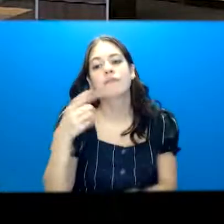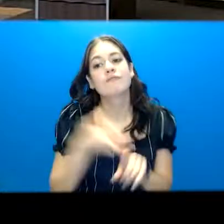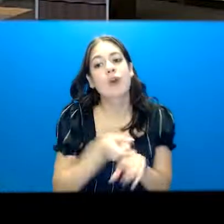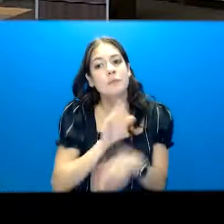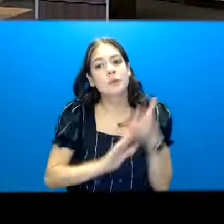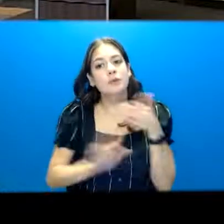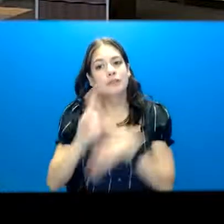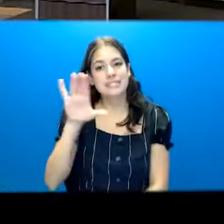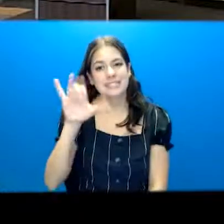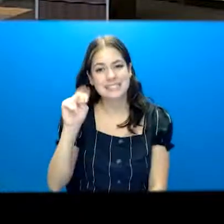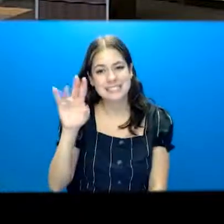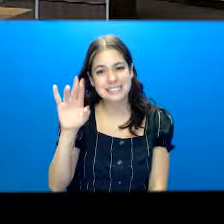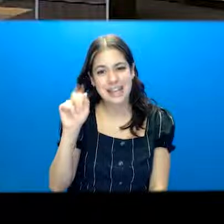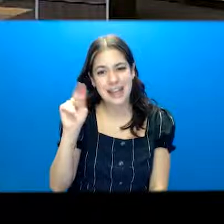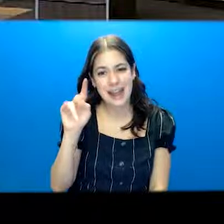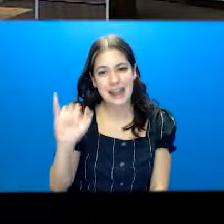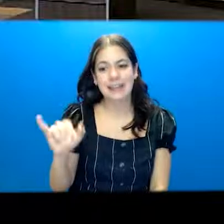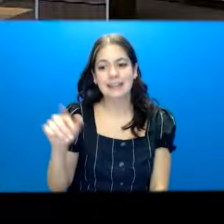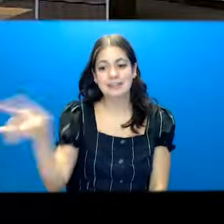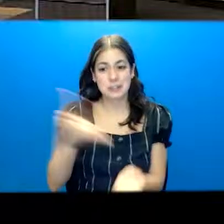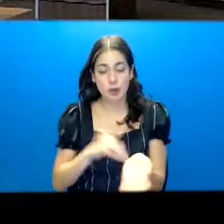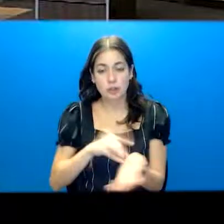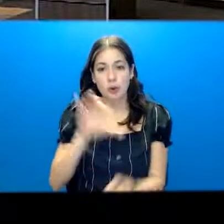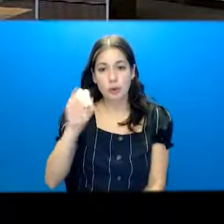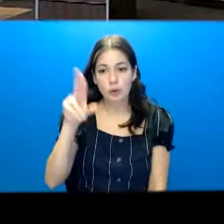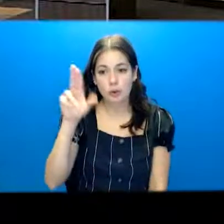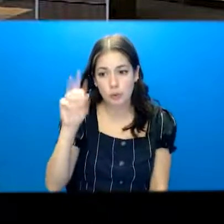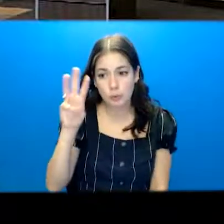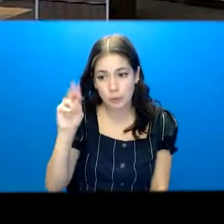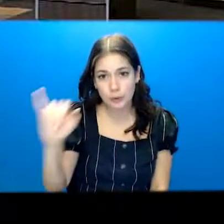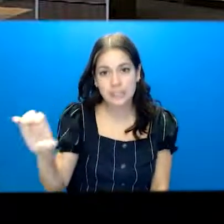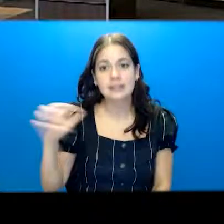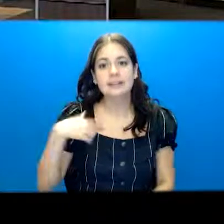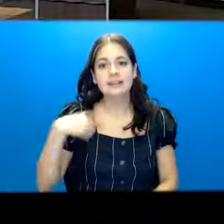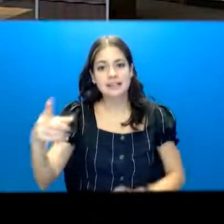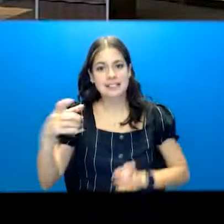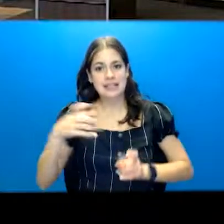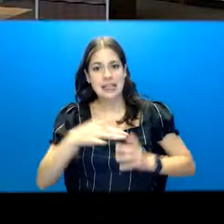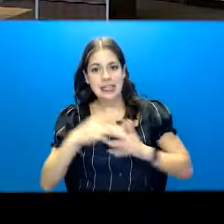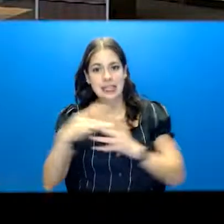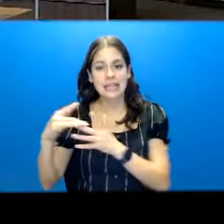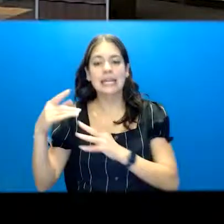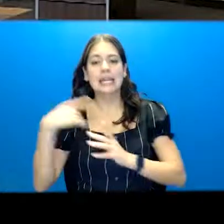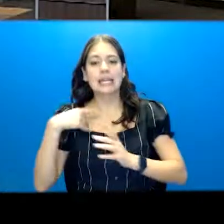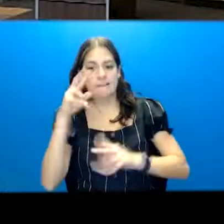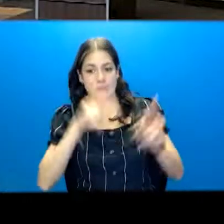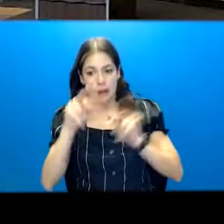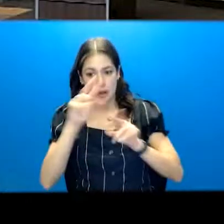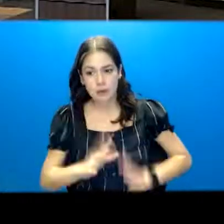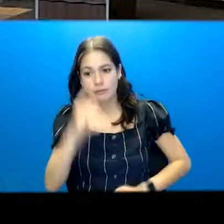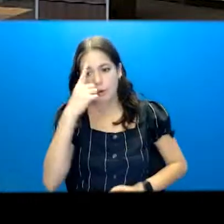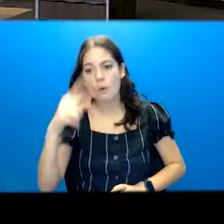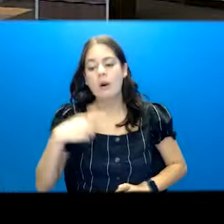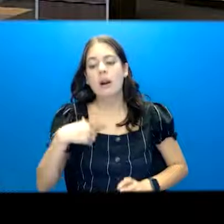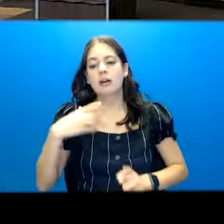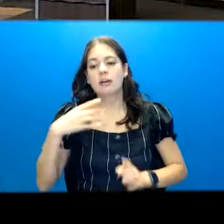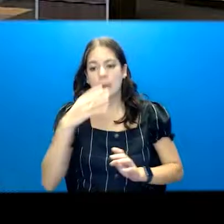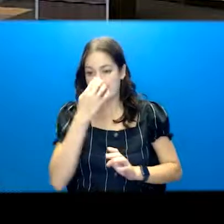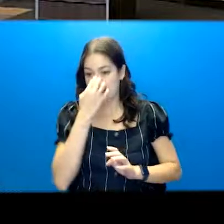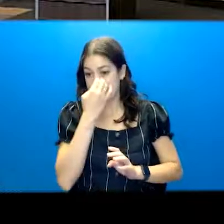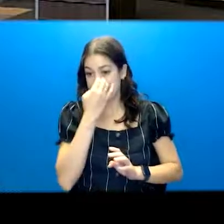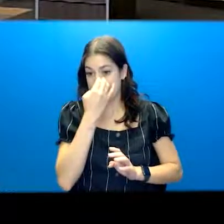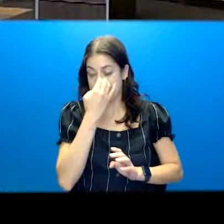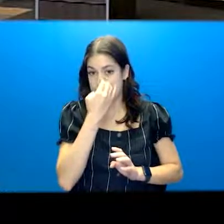Cincinnati. Dr. Oluwoye is the lead evaluator for New Journey's network of coordinated specialty care programs